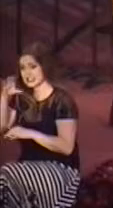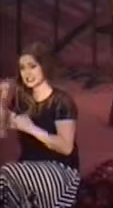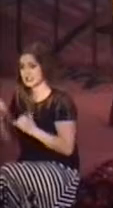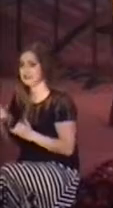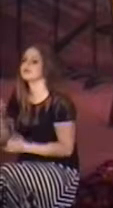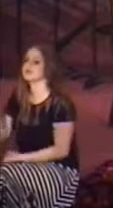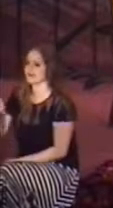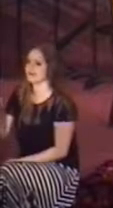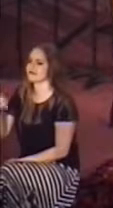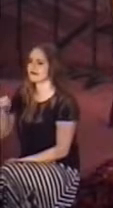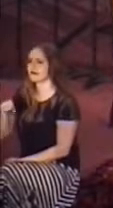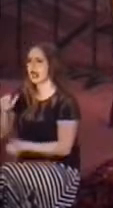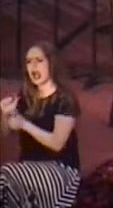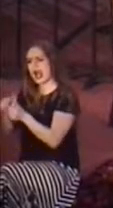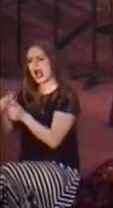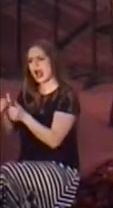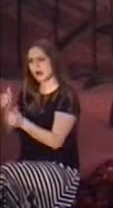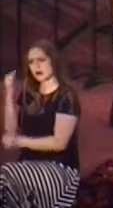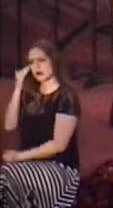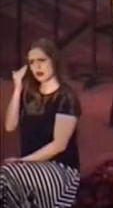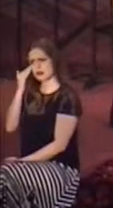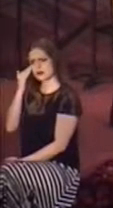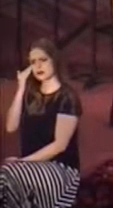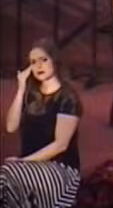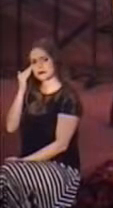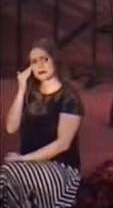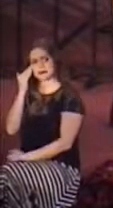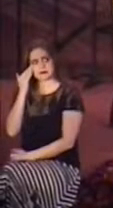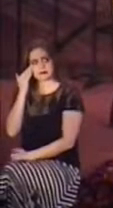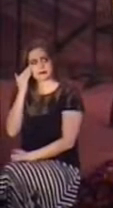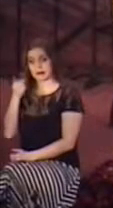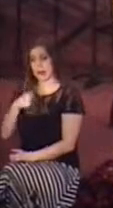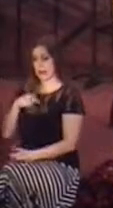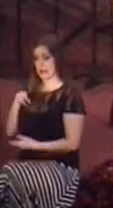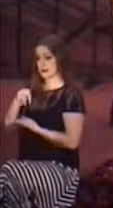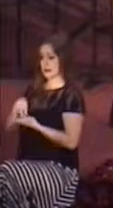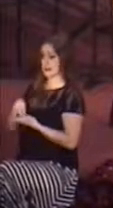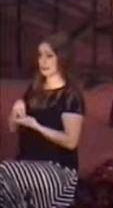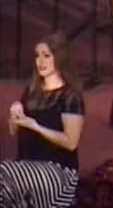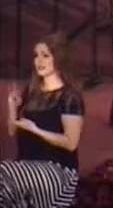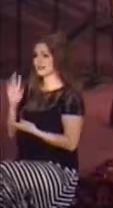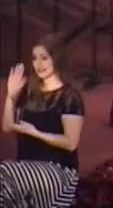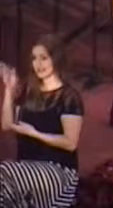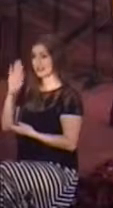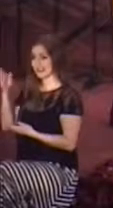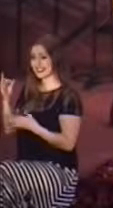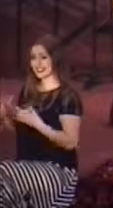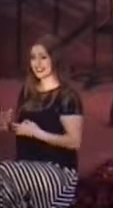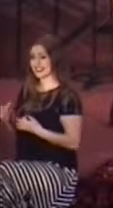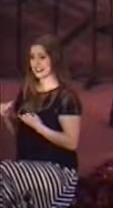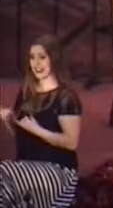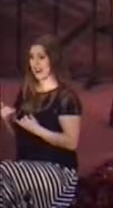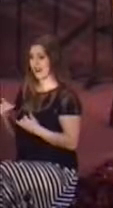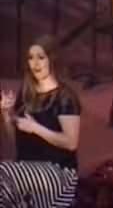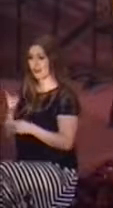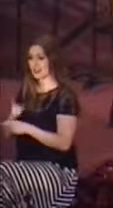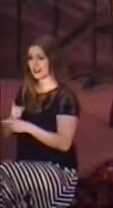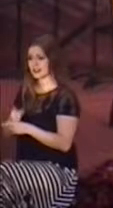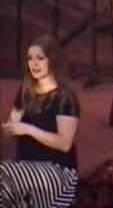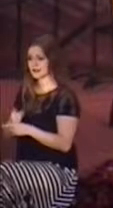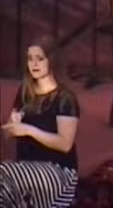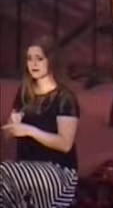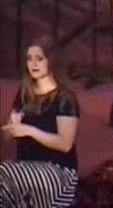know? Well, there's somebody up here running their mouth right now. See, somebody's got to run their mouth.